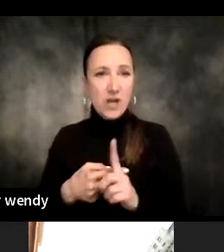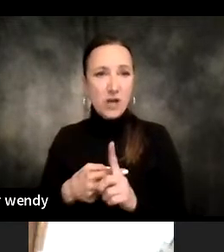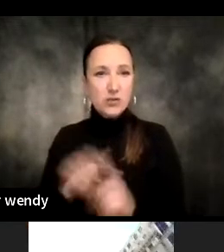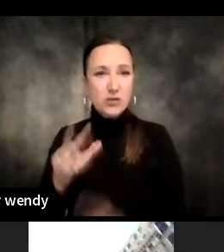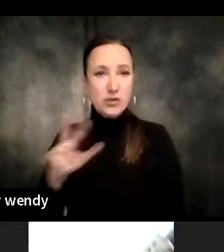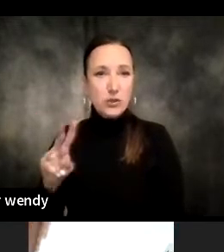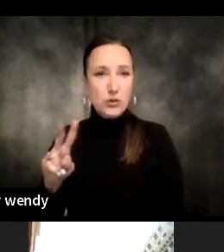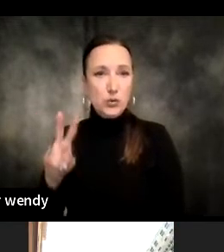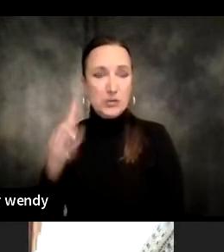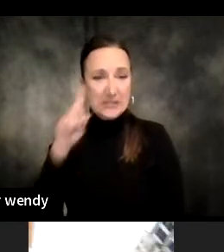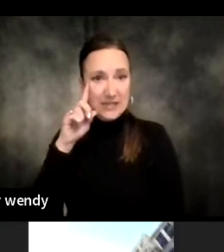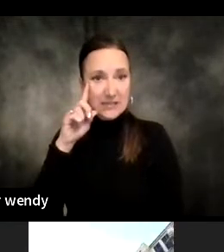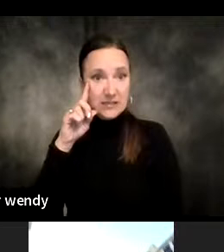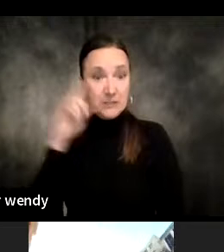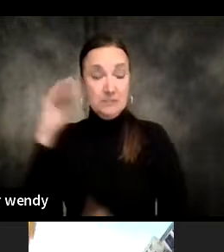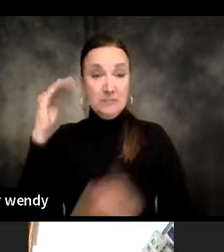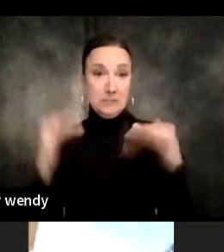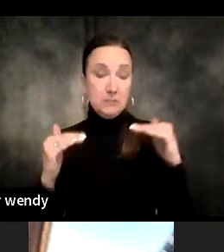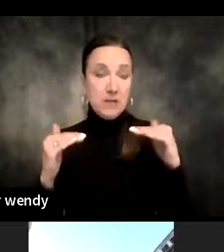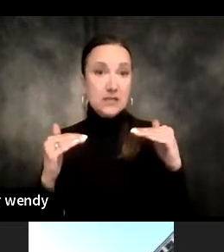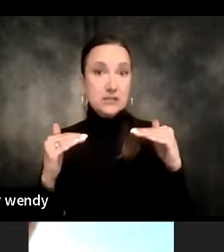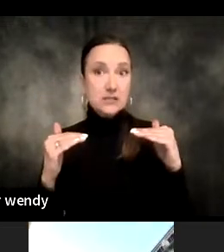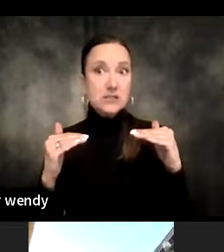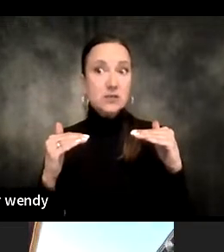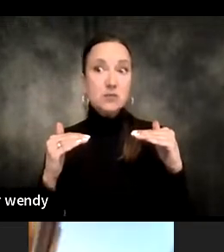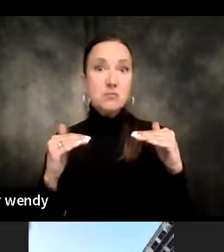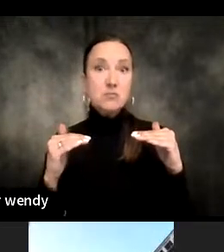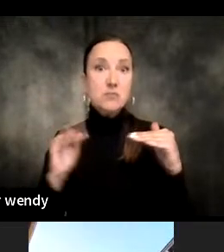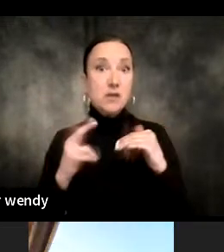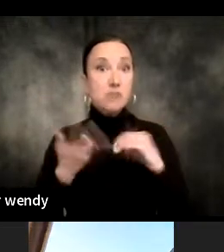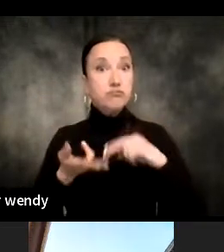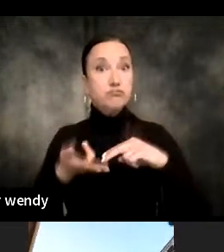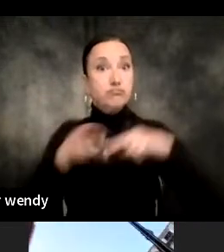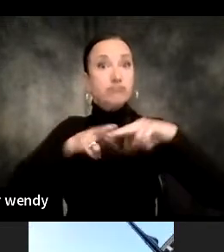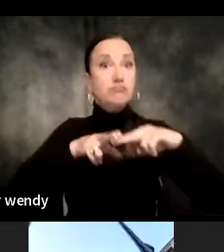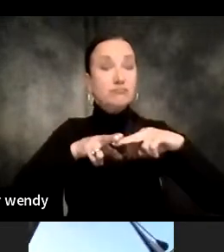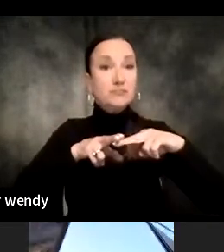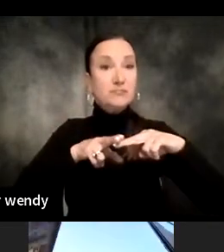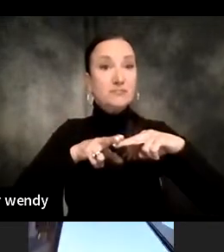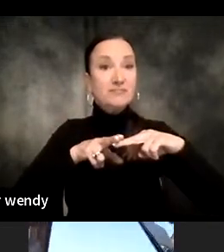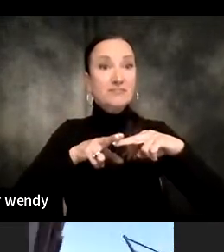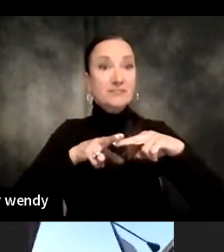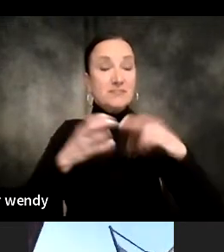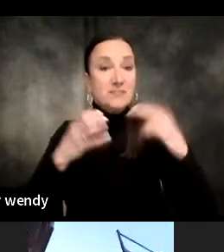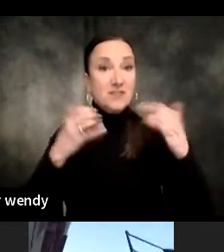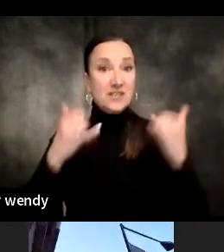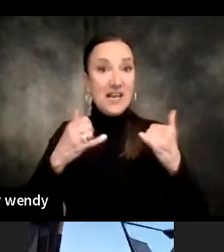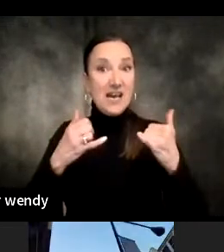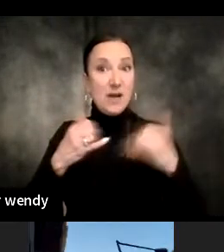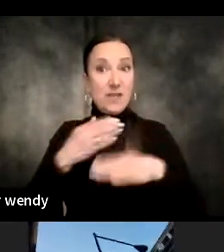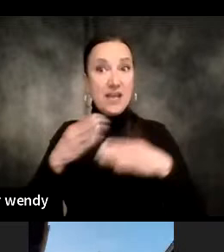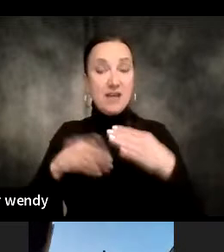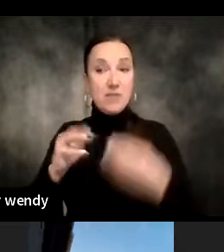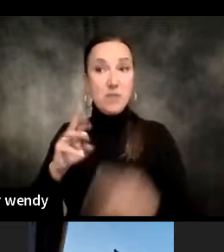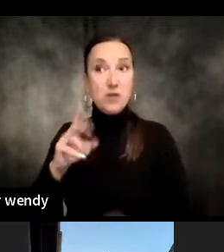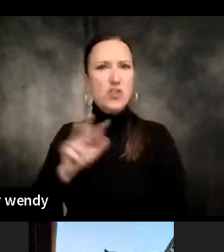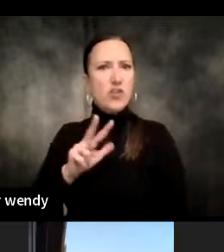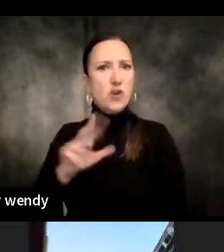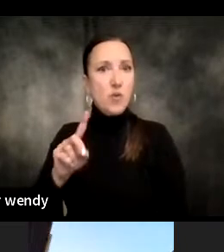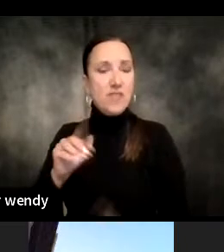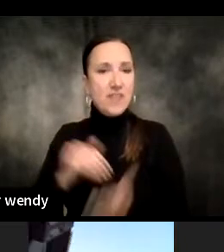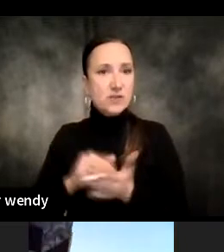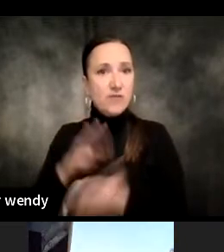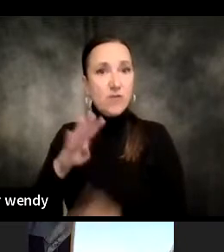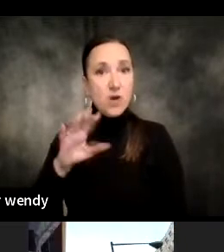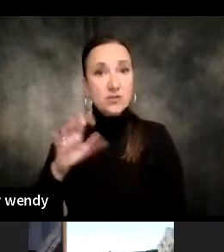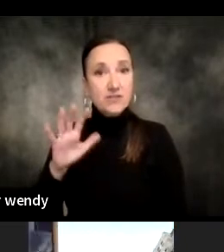$23.32. So on balance, we built up our reserves a little bit, and we now, as of the end of March, are sitting at